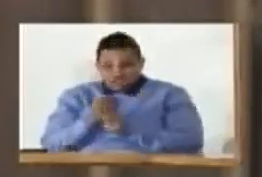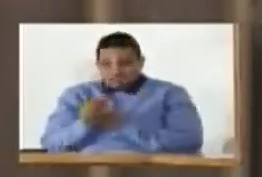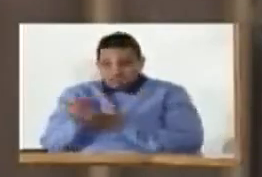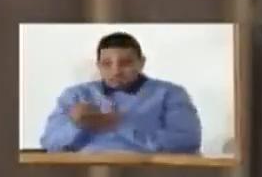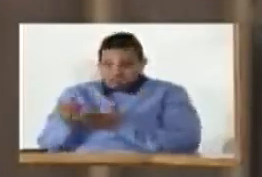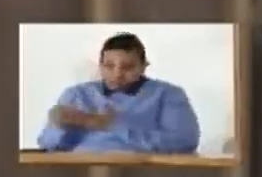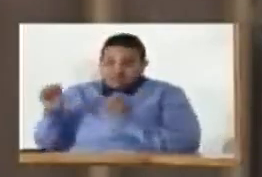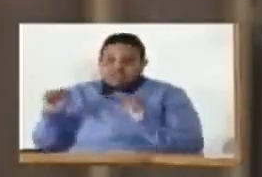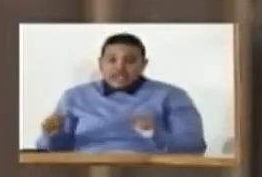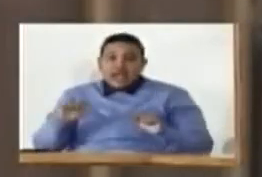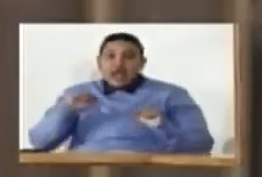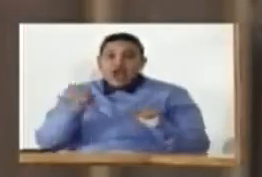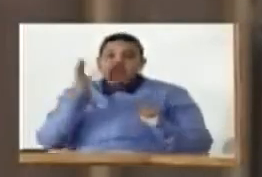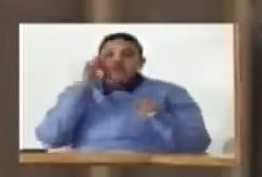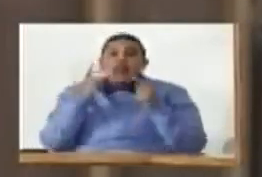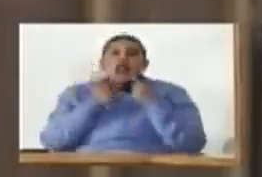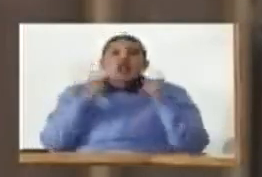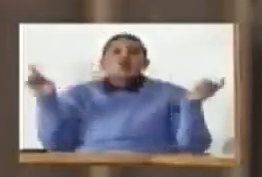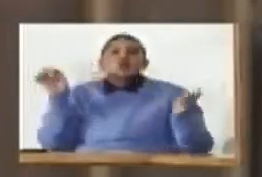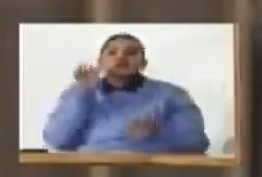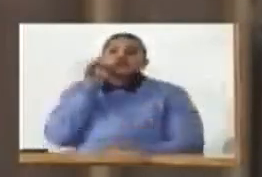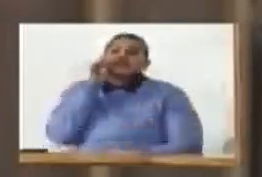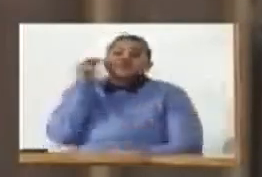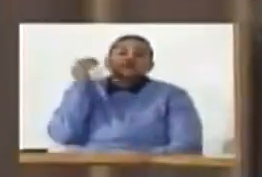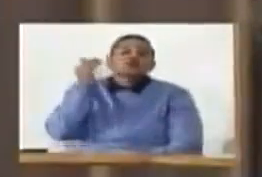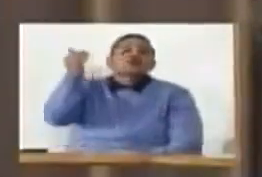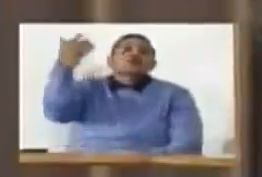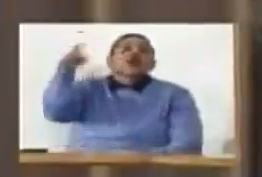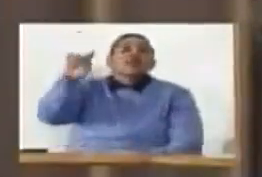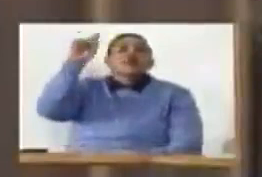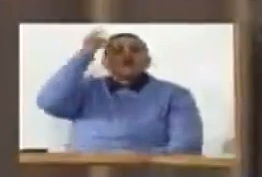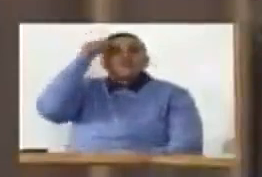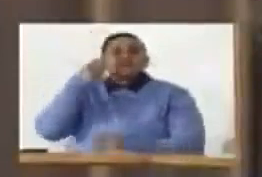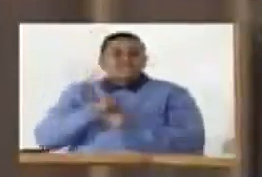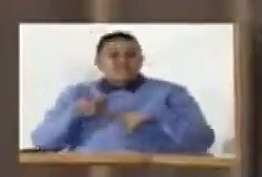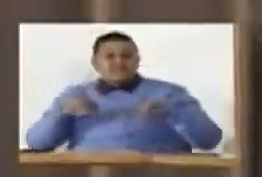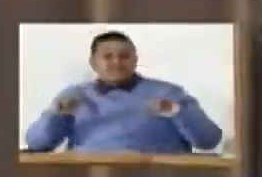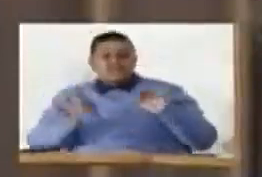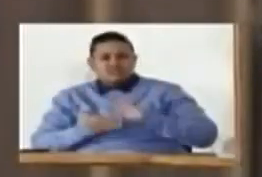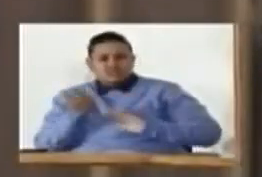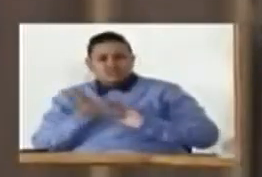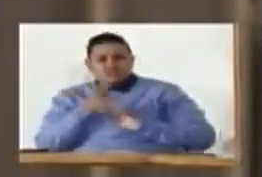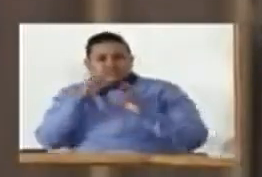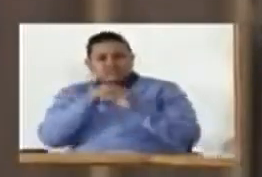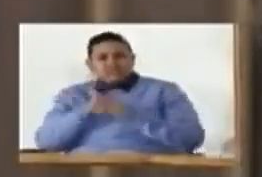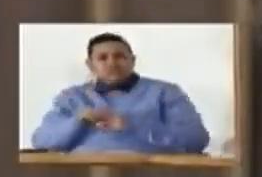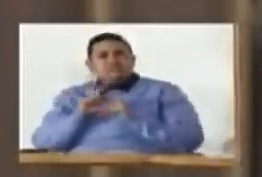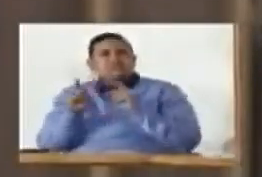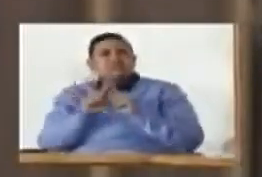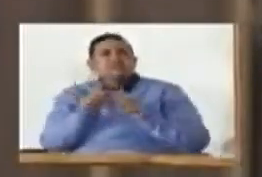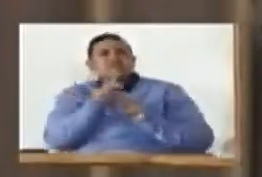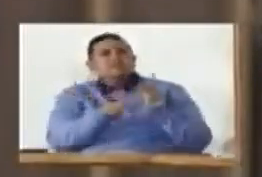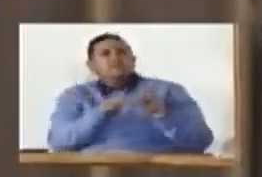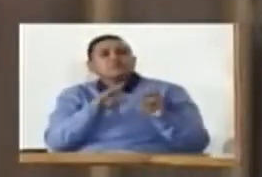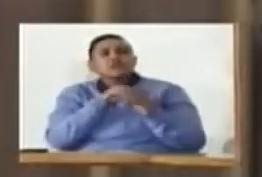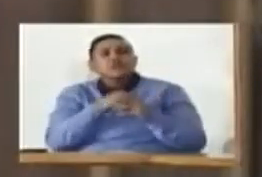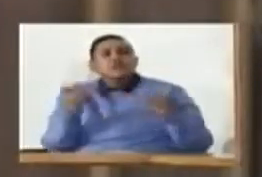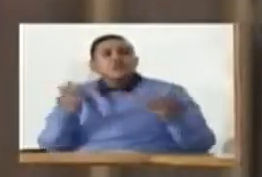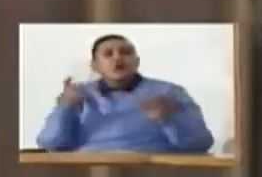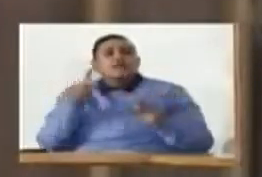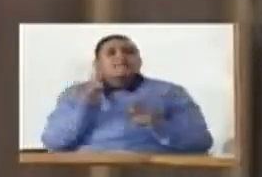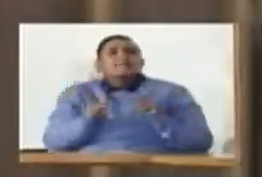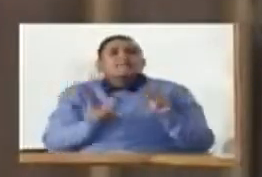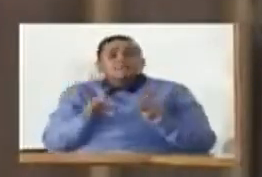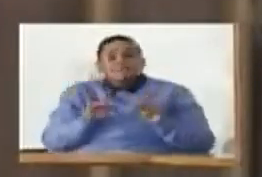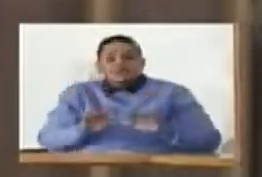are others to be announced soon. The government continues engagement with various stakeholders, including the